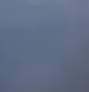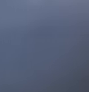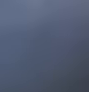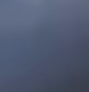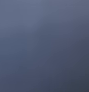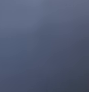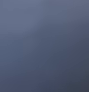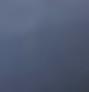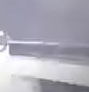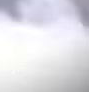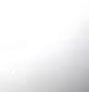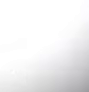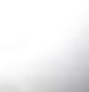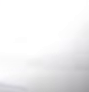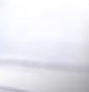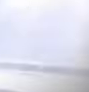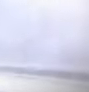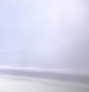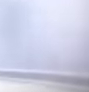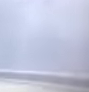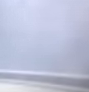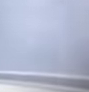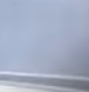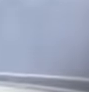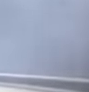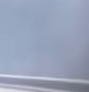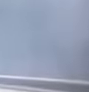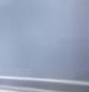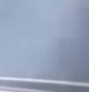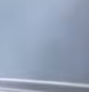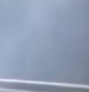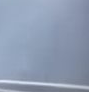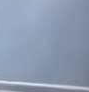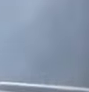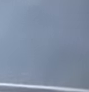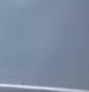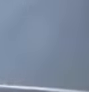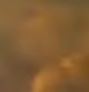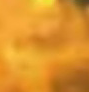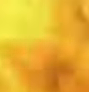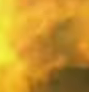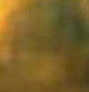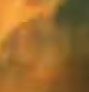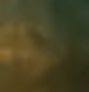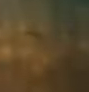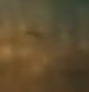Vodi, abare Vodi, vodi, anzanga